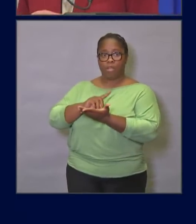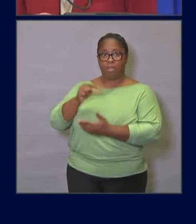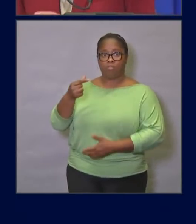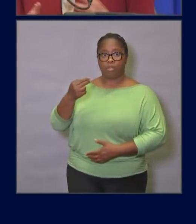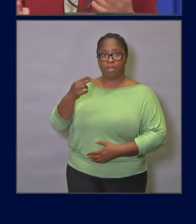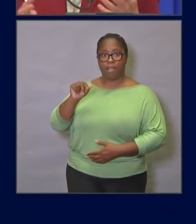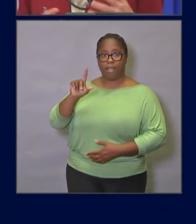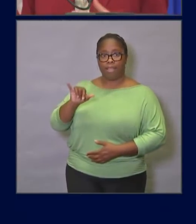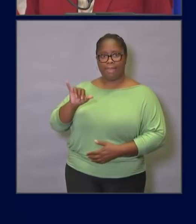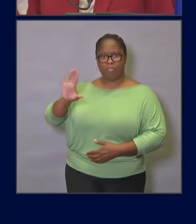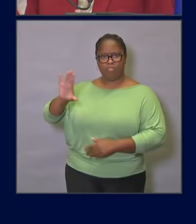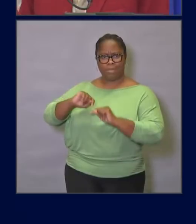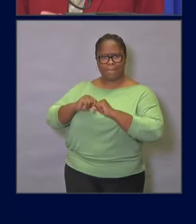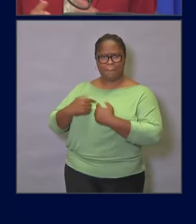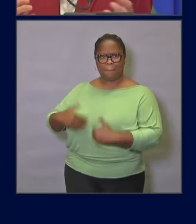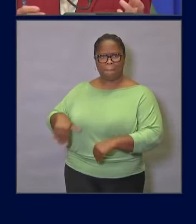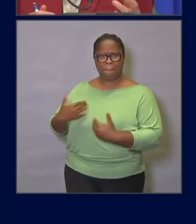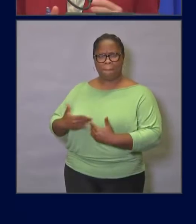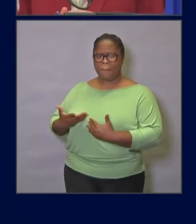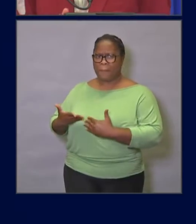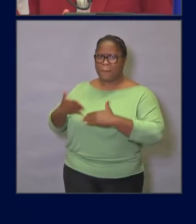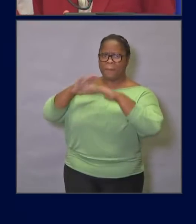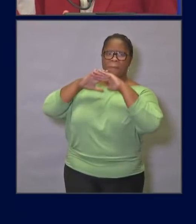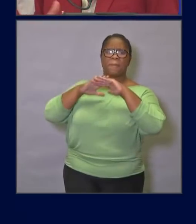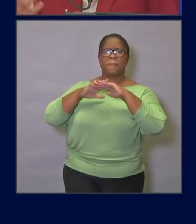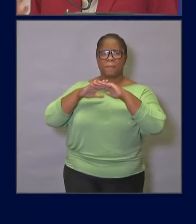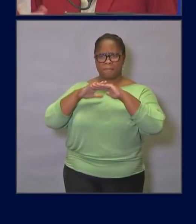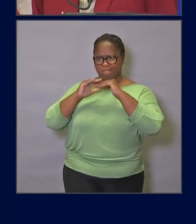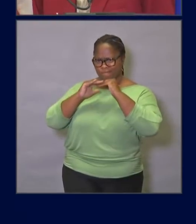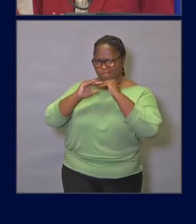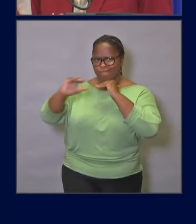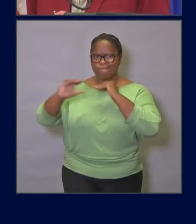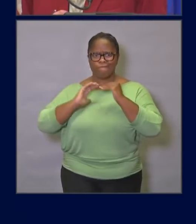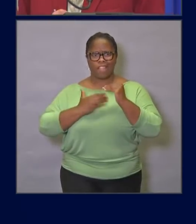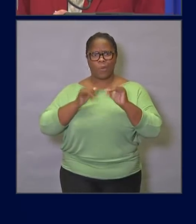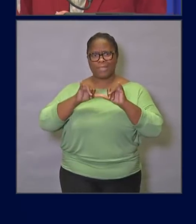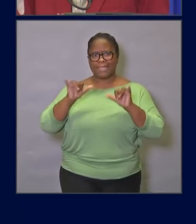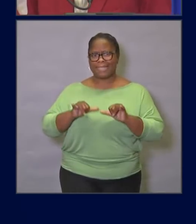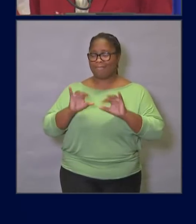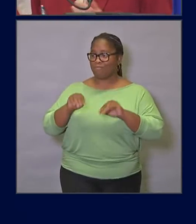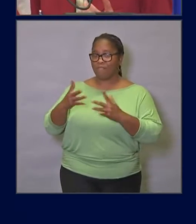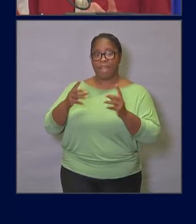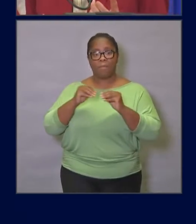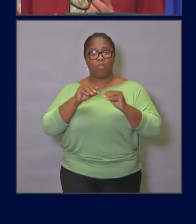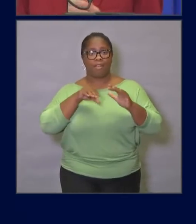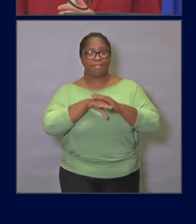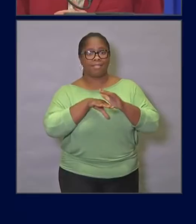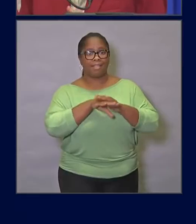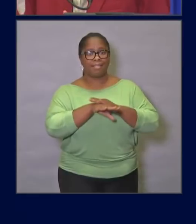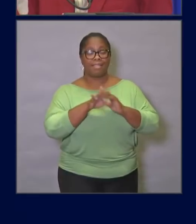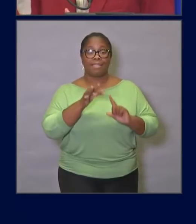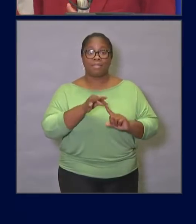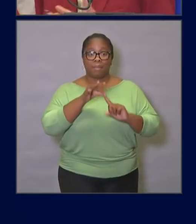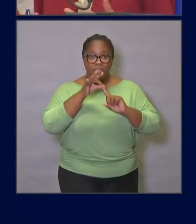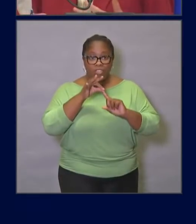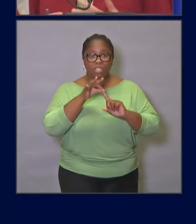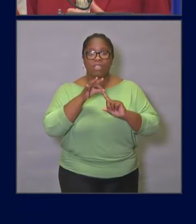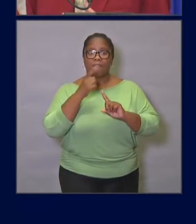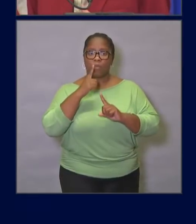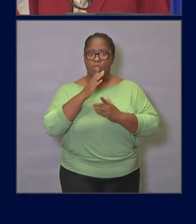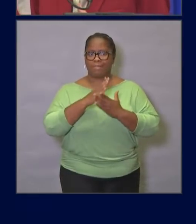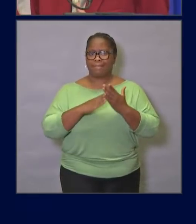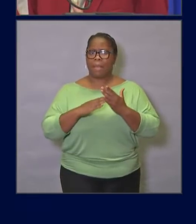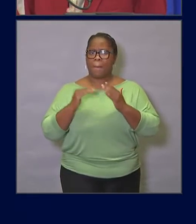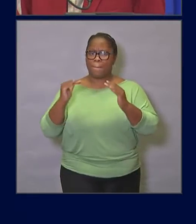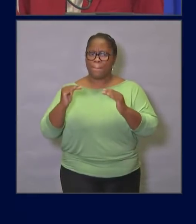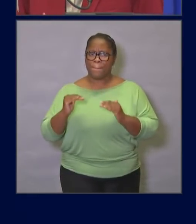team for the remarkable increase in sustainability of a system that allows better access, particularly in some of our communities